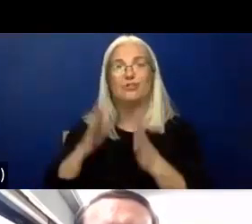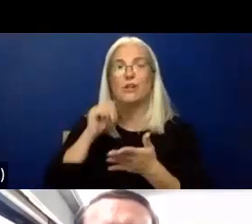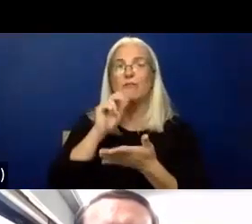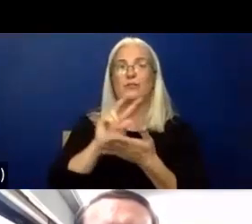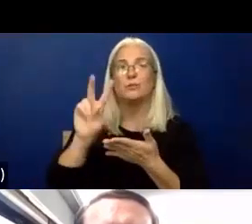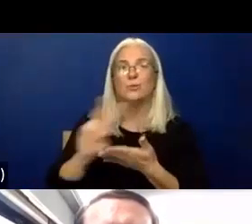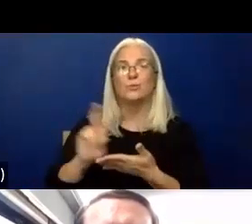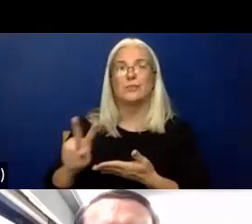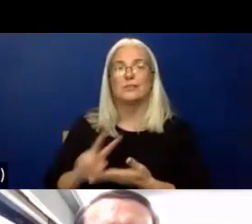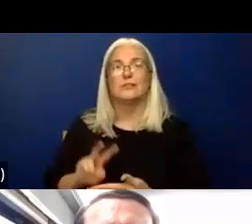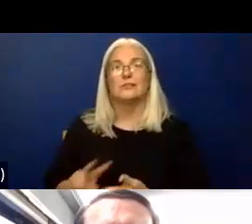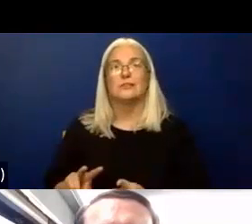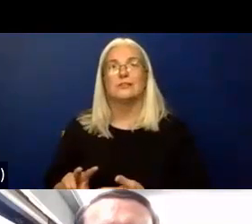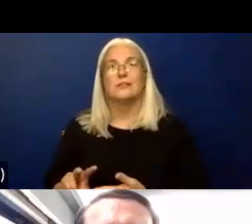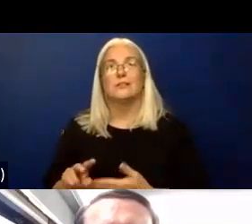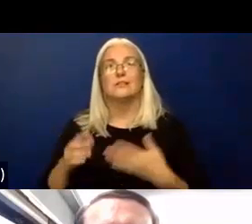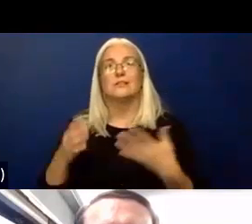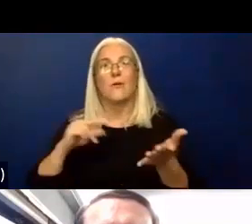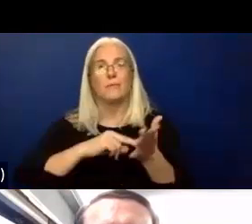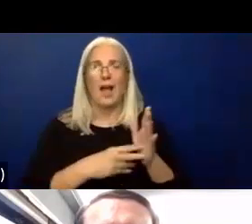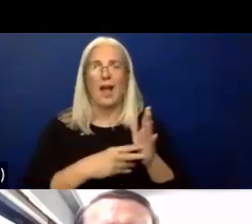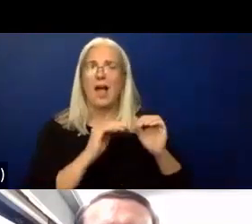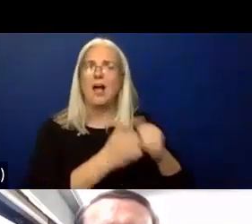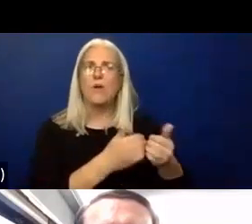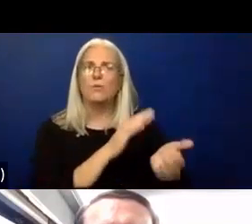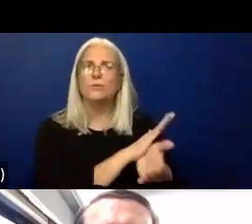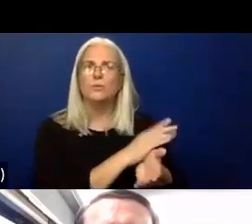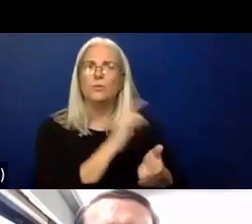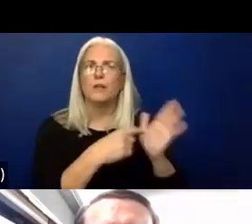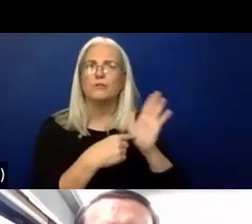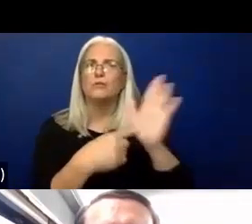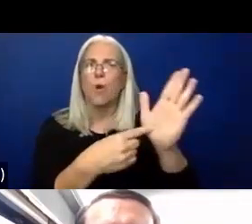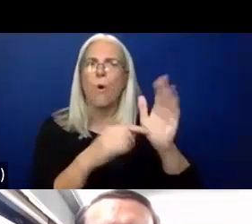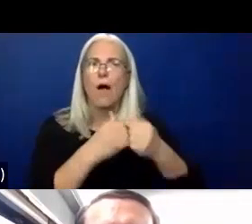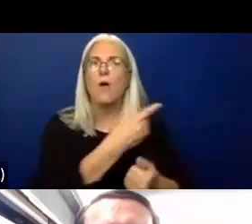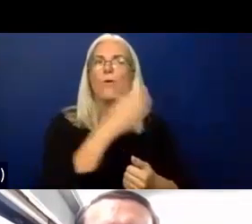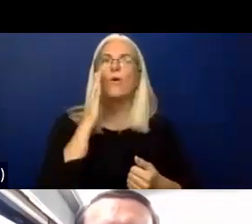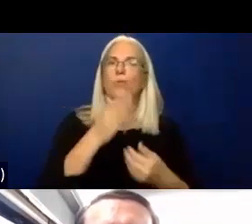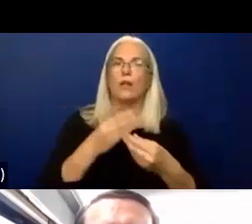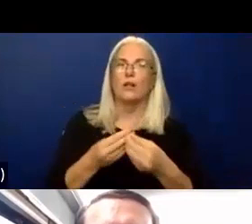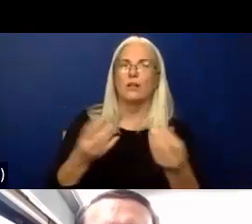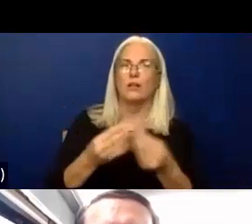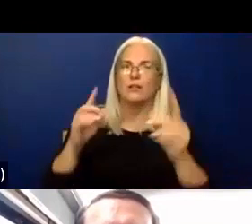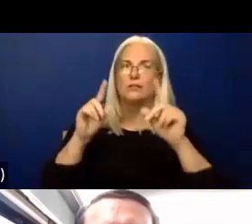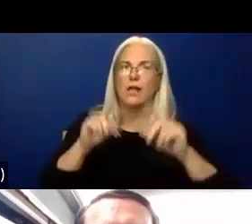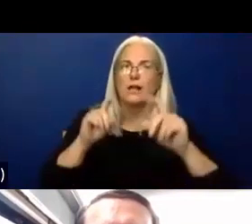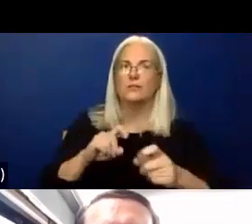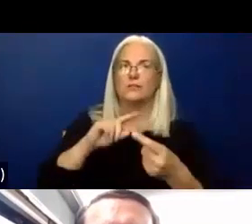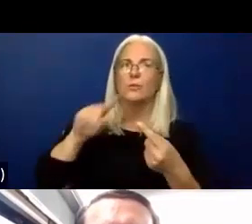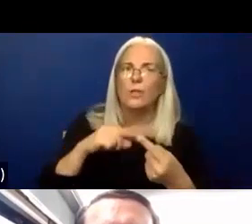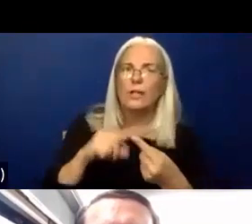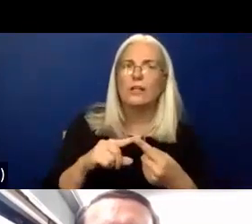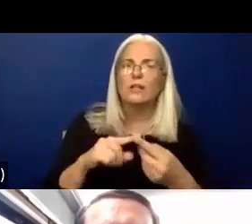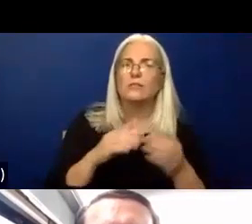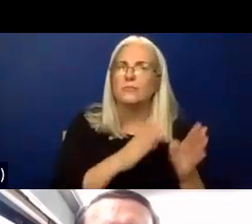schools actually have to have concrete plans for how they're gonna achieve that testing. So those are two of the areas that kind of popped out in a